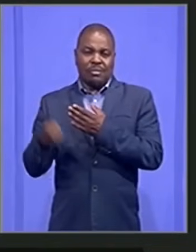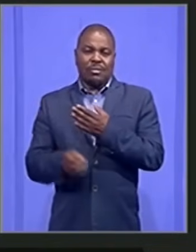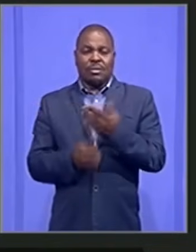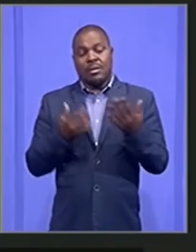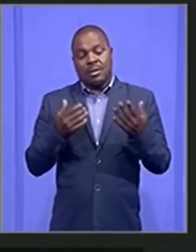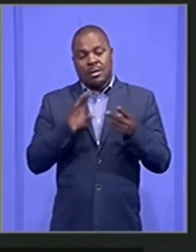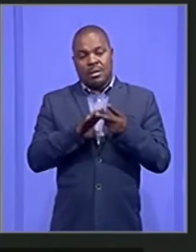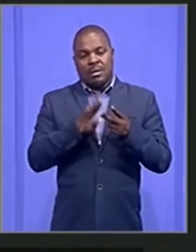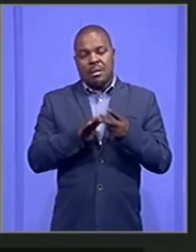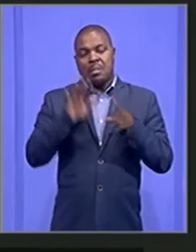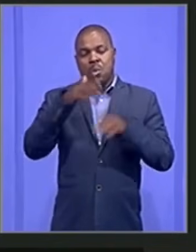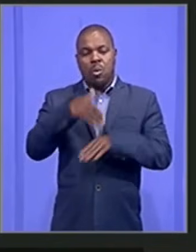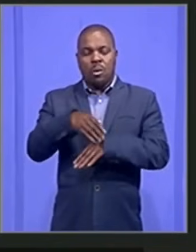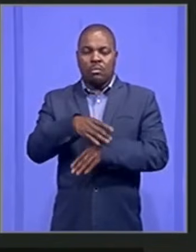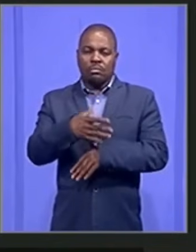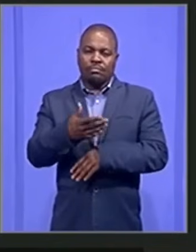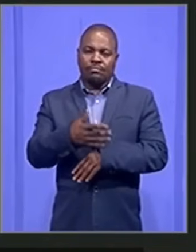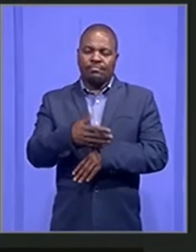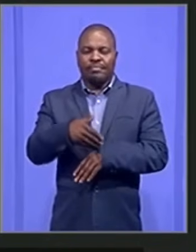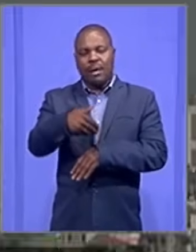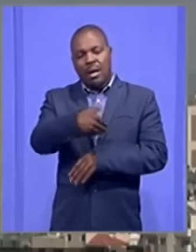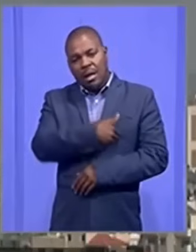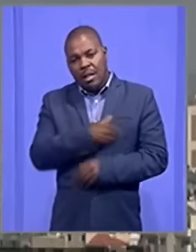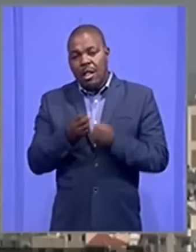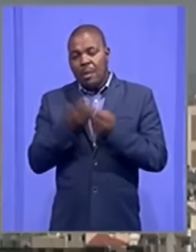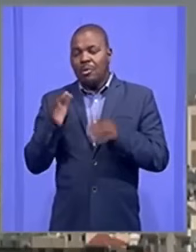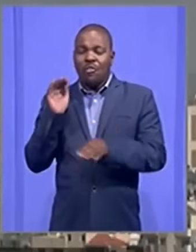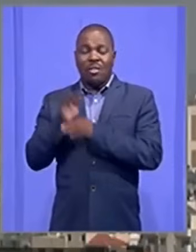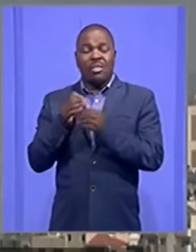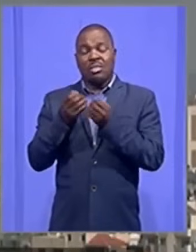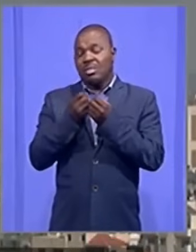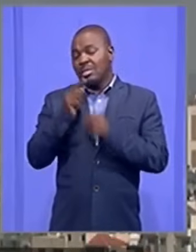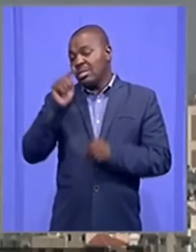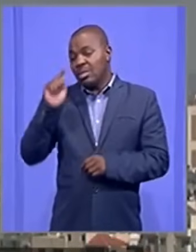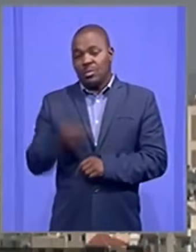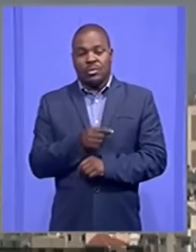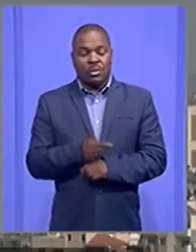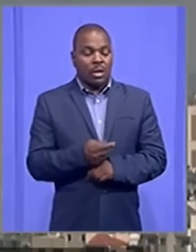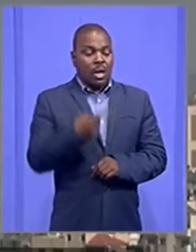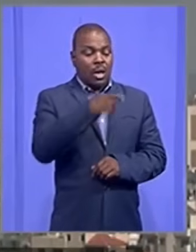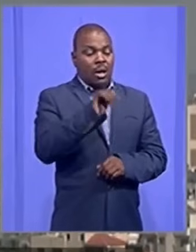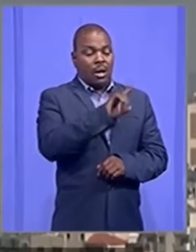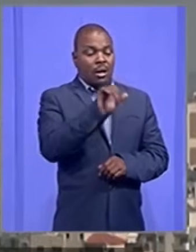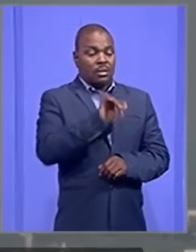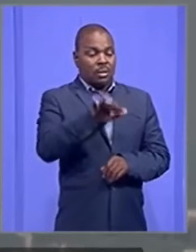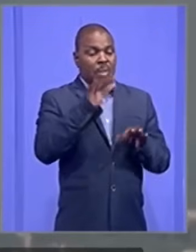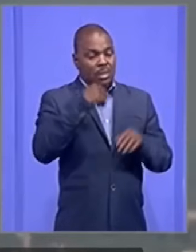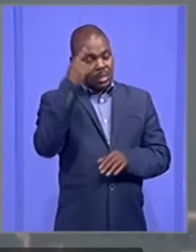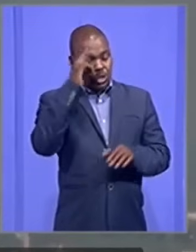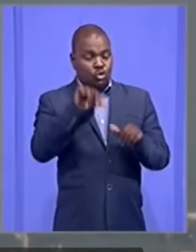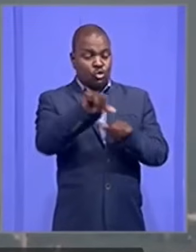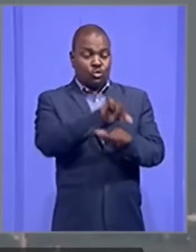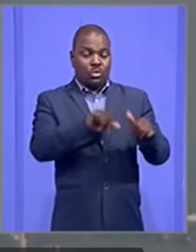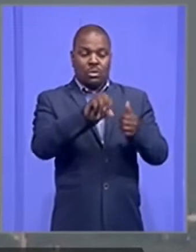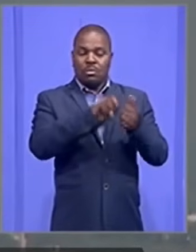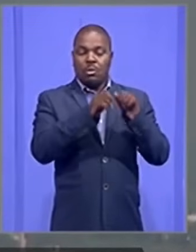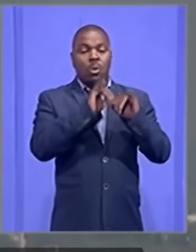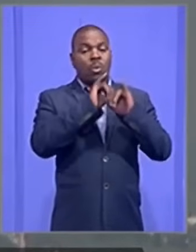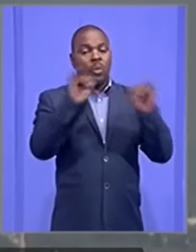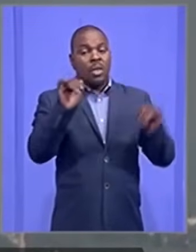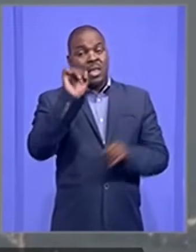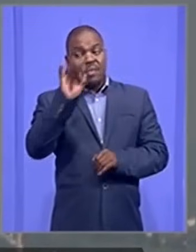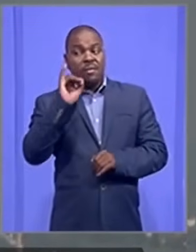The number of injured are in the thousands. Ka Gaza gona le letshogo la gore mathata a le yago a ya go gakalela pele ge Iseraele e ka